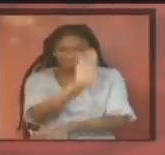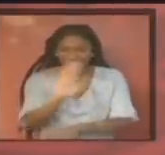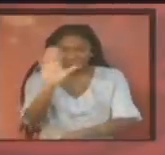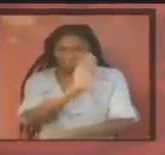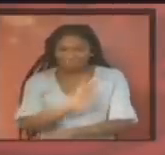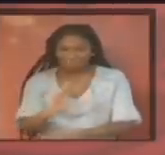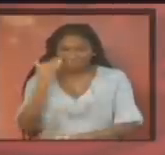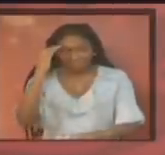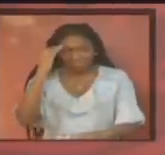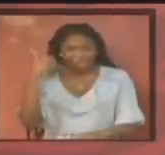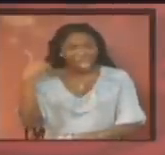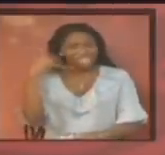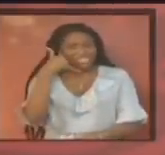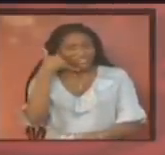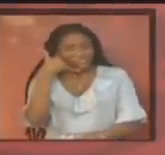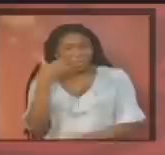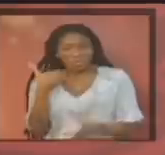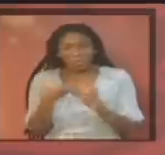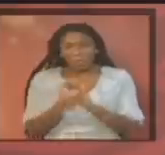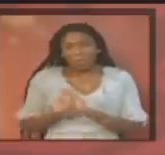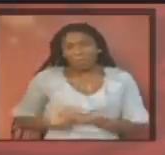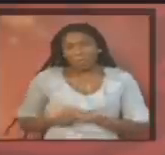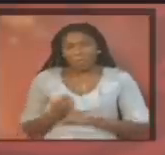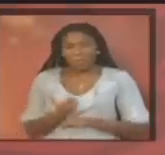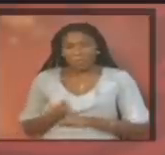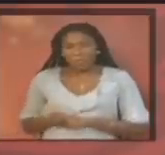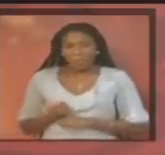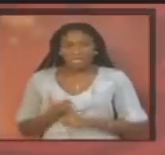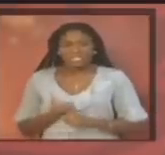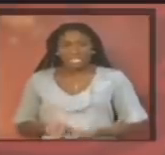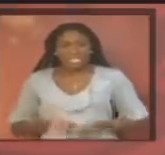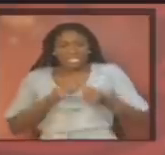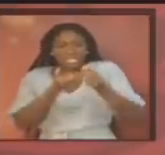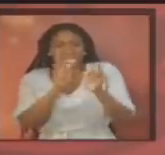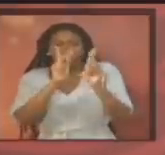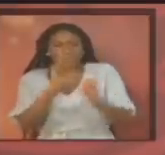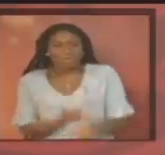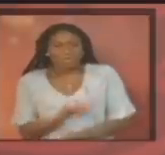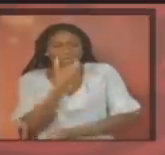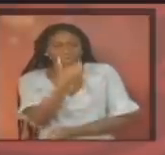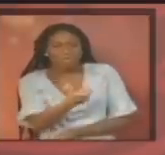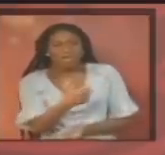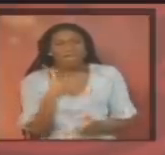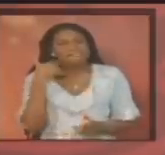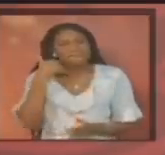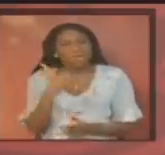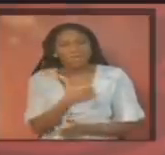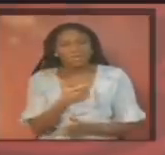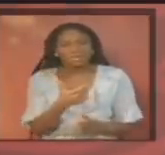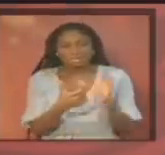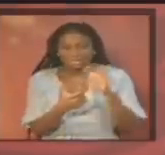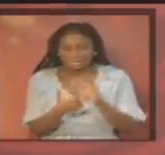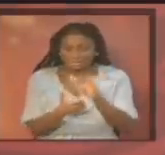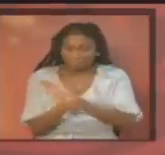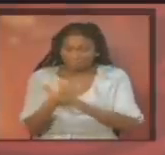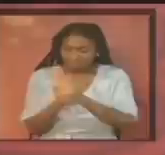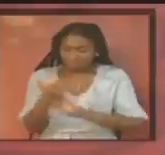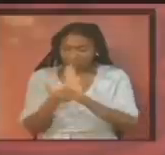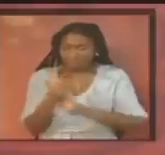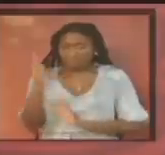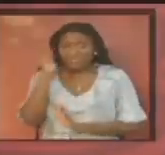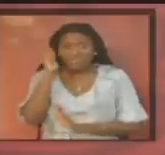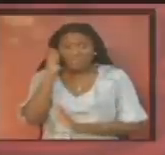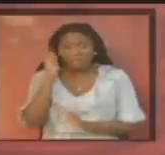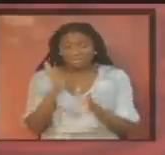in our hand, and sometimes other people hold our phones, and that's something also to be discouraged. But you need to use disinfecting wipes on your cell phones